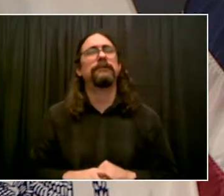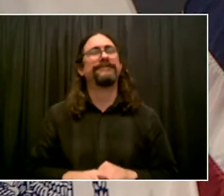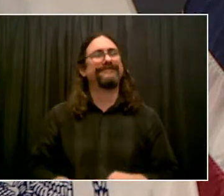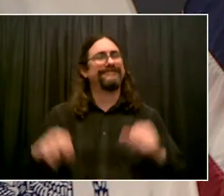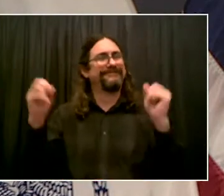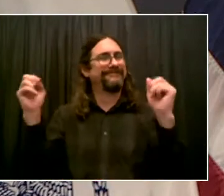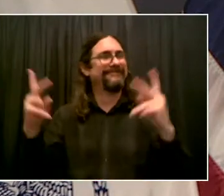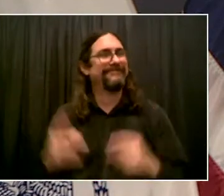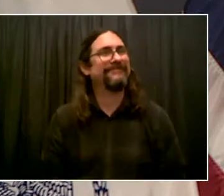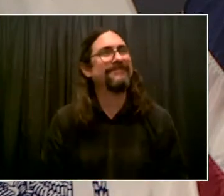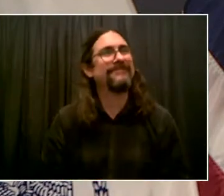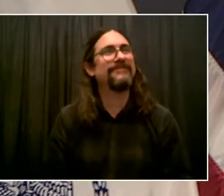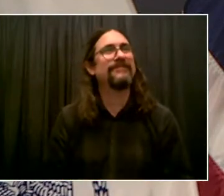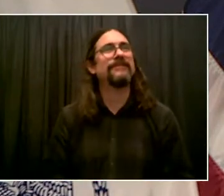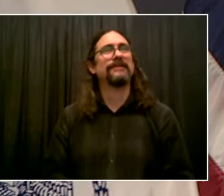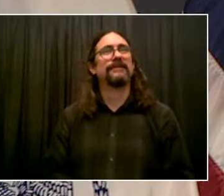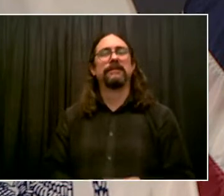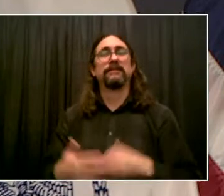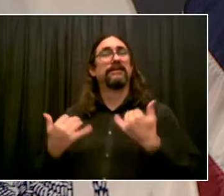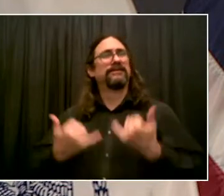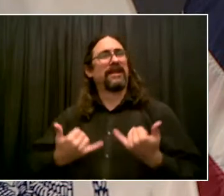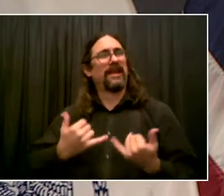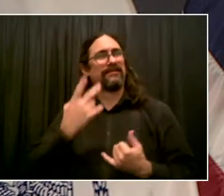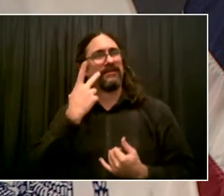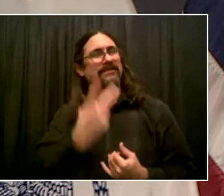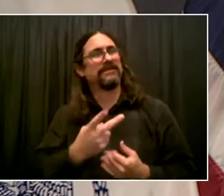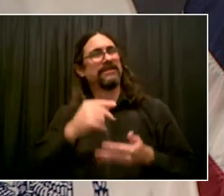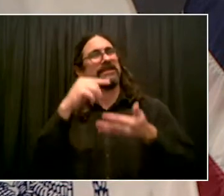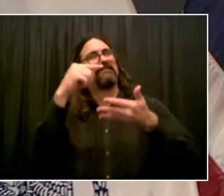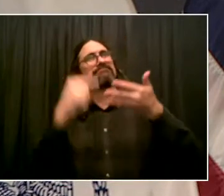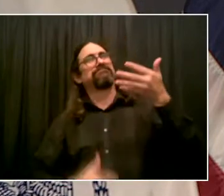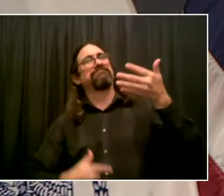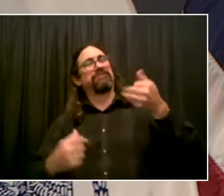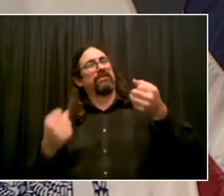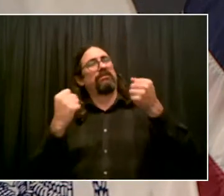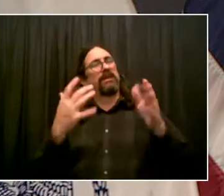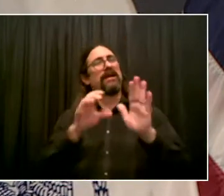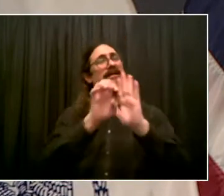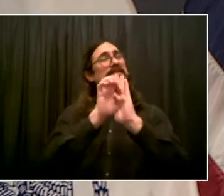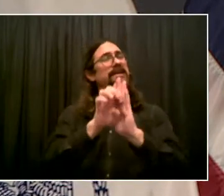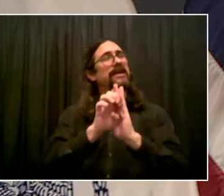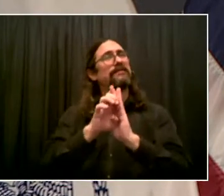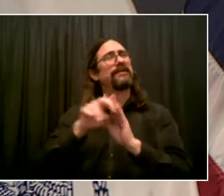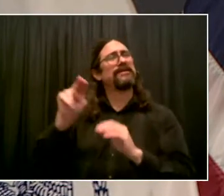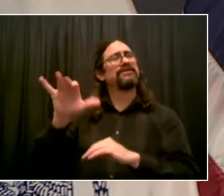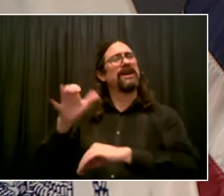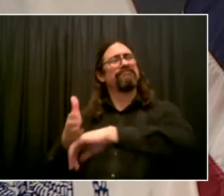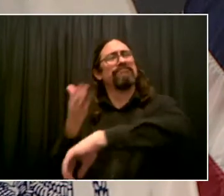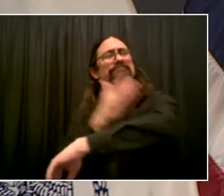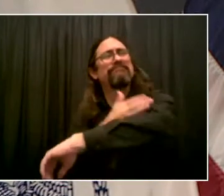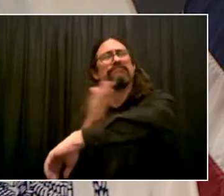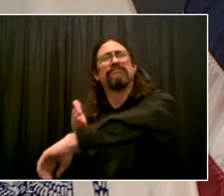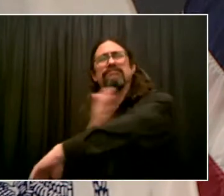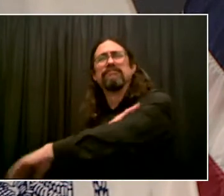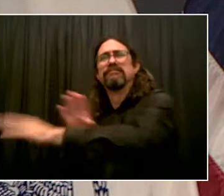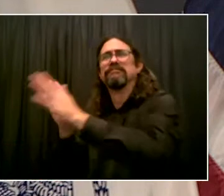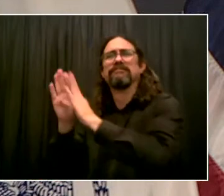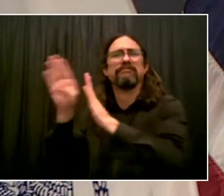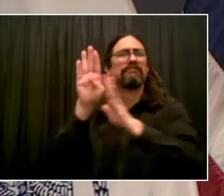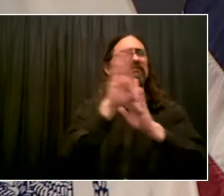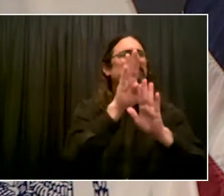city creating, fighting back, people being resourceful, being resilient. That's what New Yorkers have shown in this crisis. That's